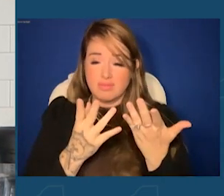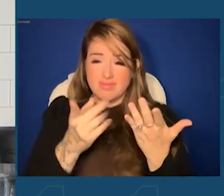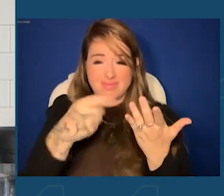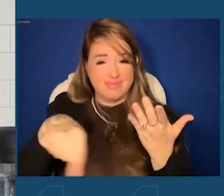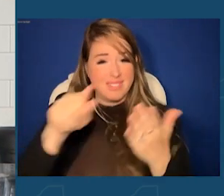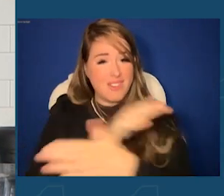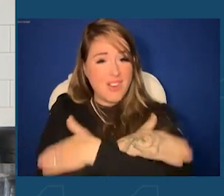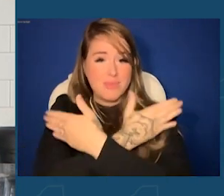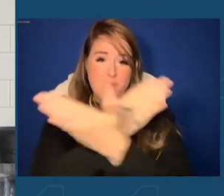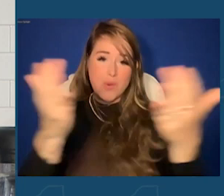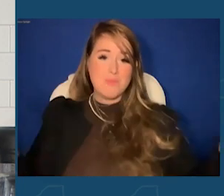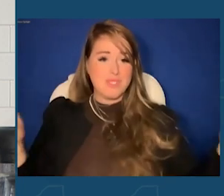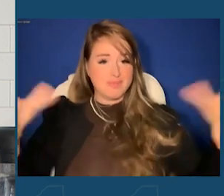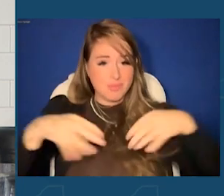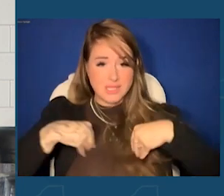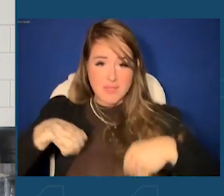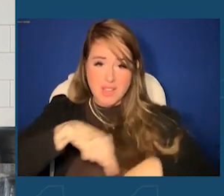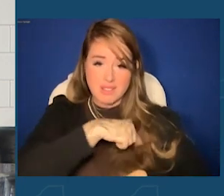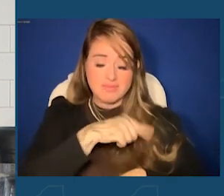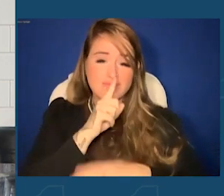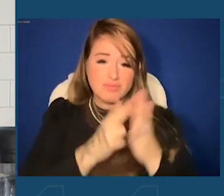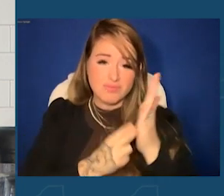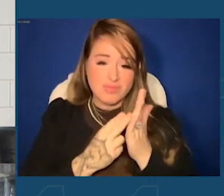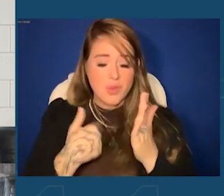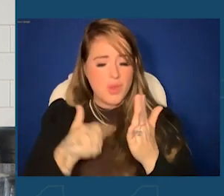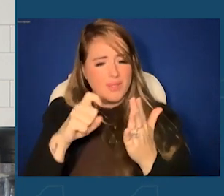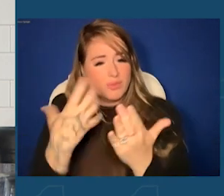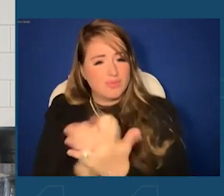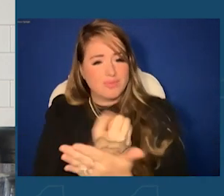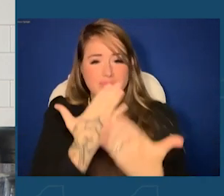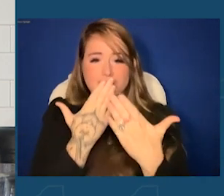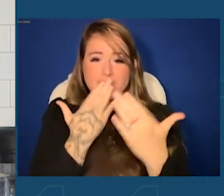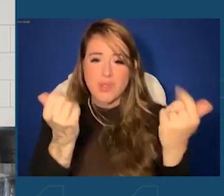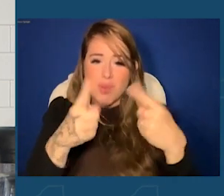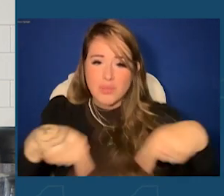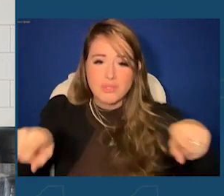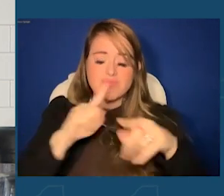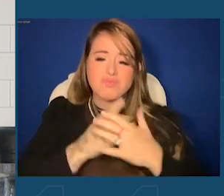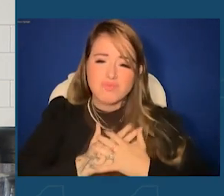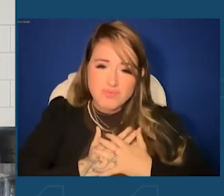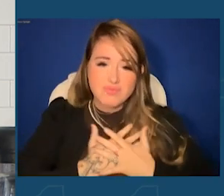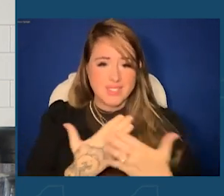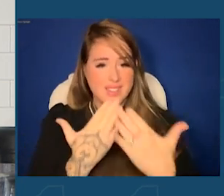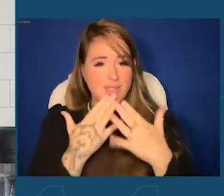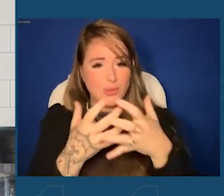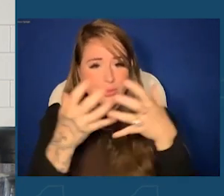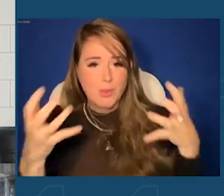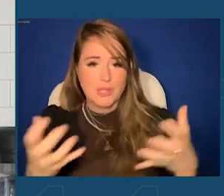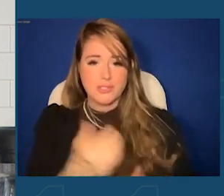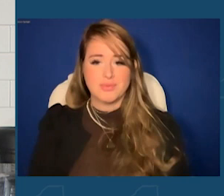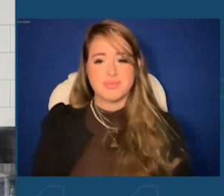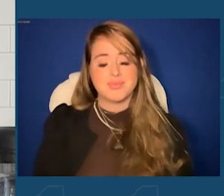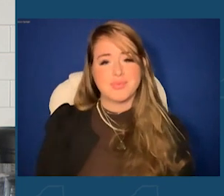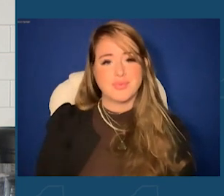abiertos y de verdad que hay que agradecerles a todos. De verdad que muchas gracias. Thank you so much